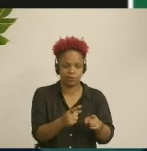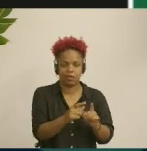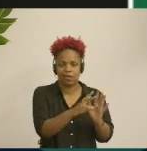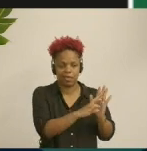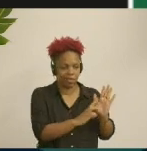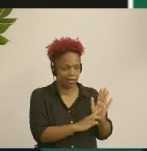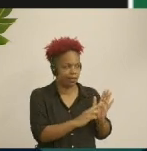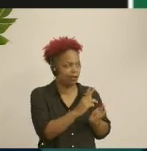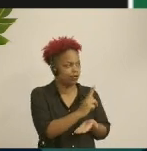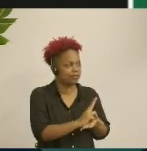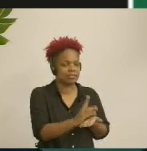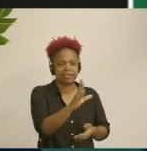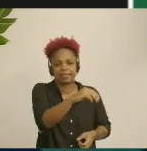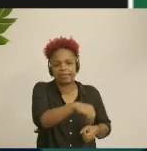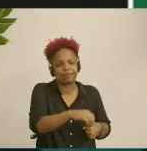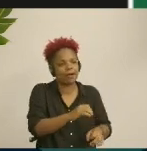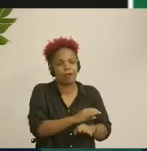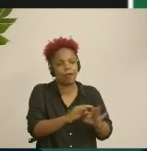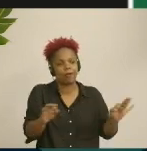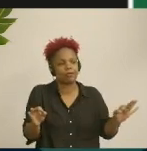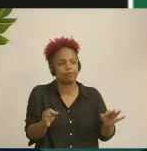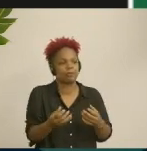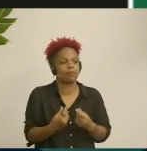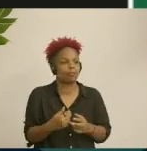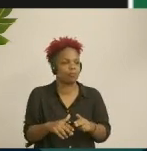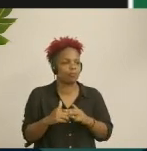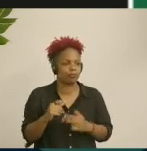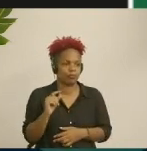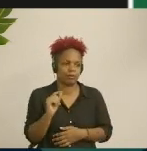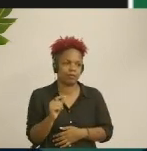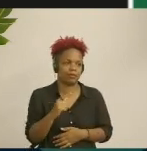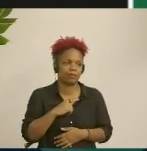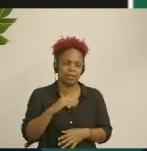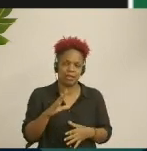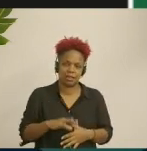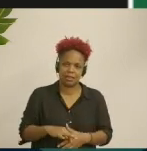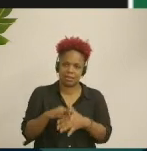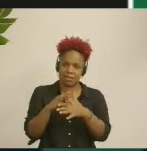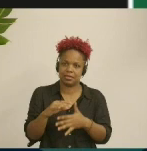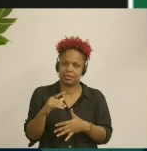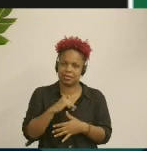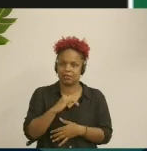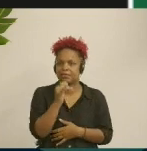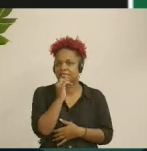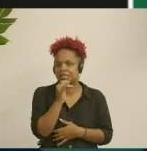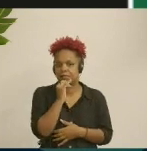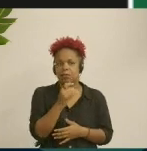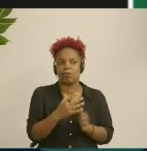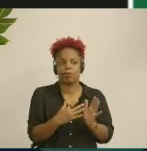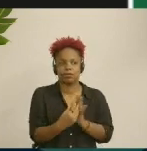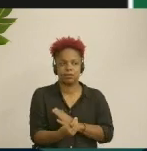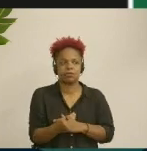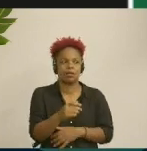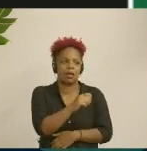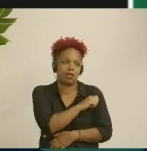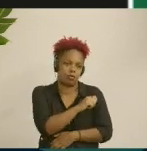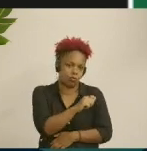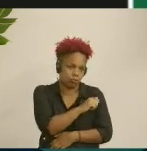talk, way to lead for your students. What an experience for them to see you lead in this way, even if it was against the rules of the university.